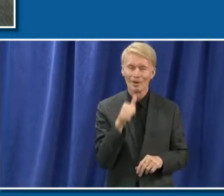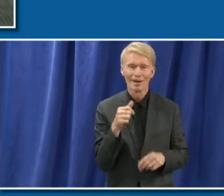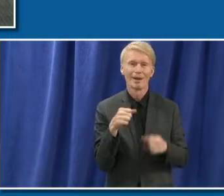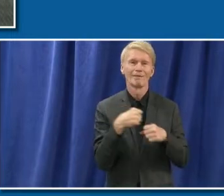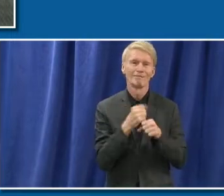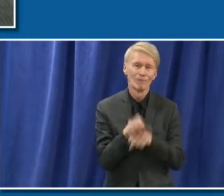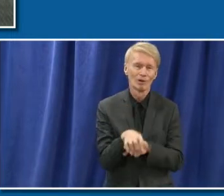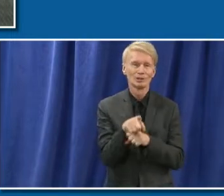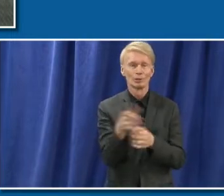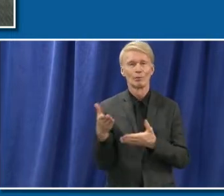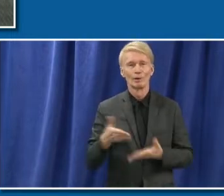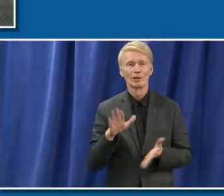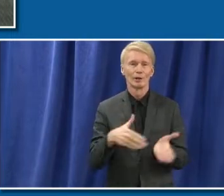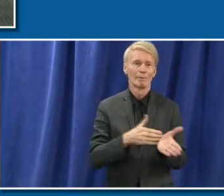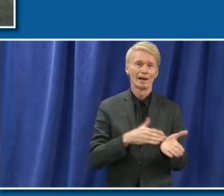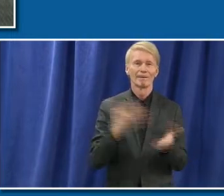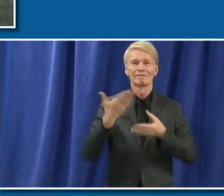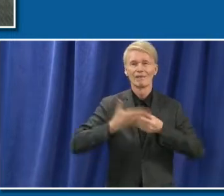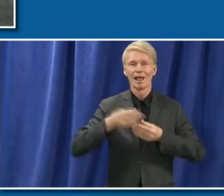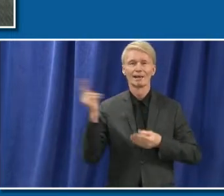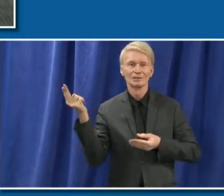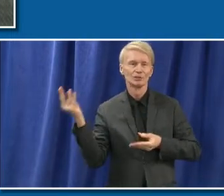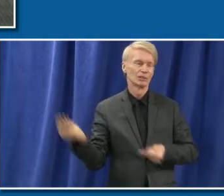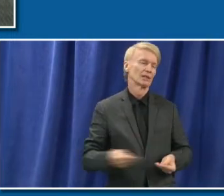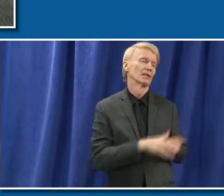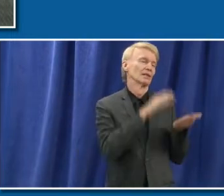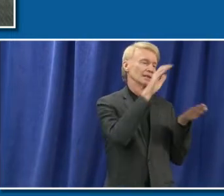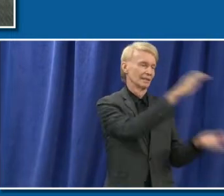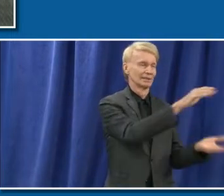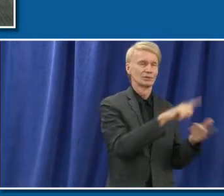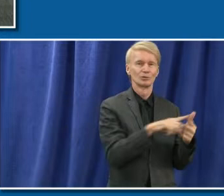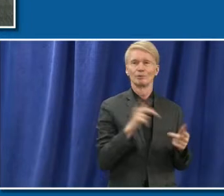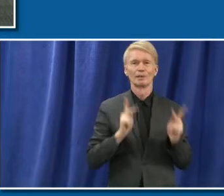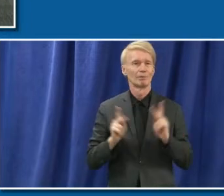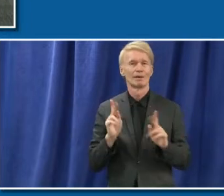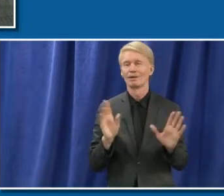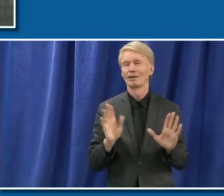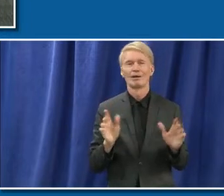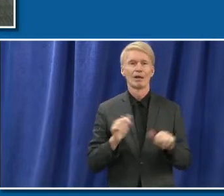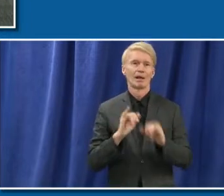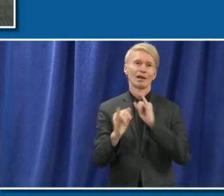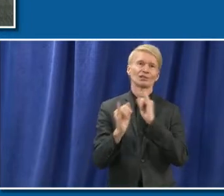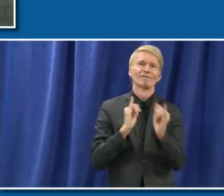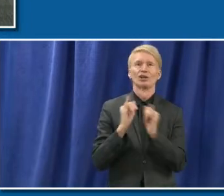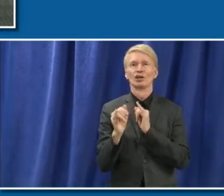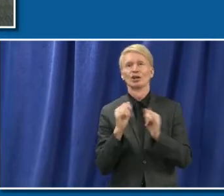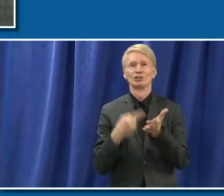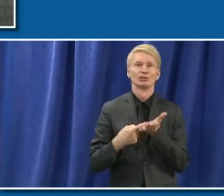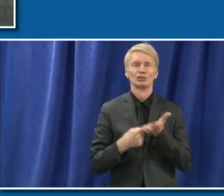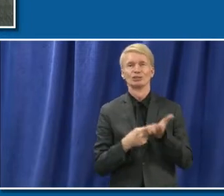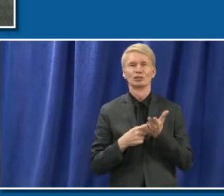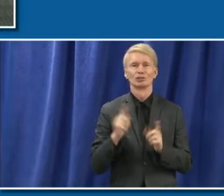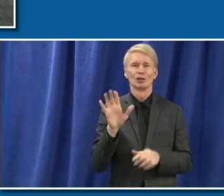bring in medical records or do long interviews about your medical histories. We will be asking people,